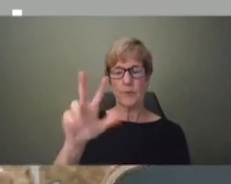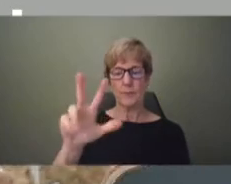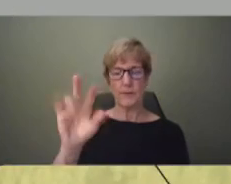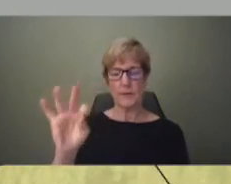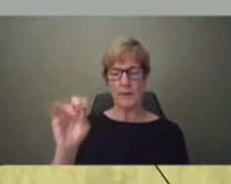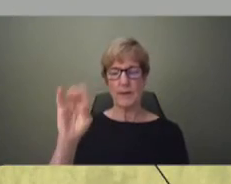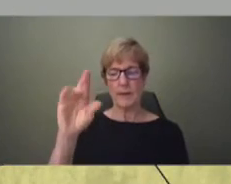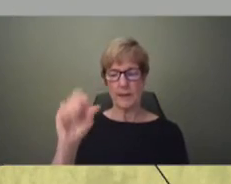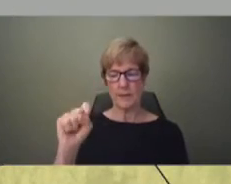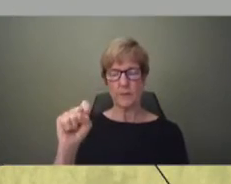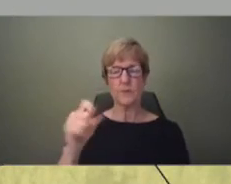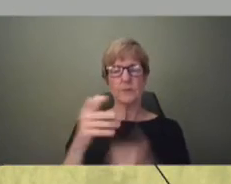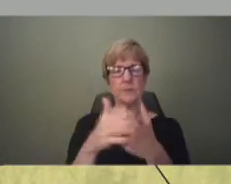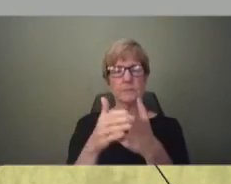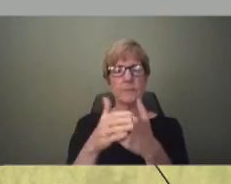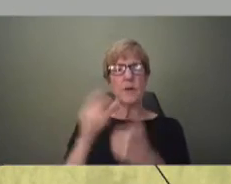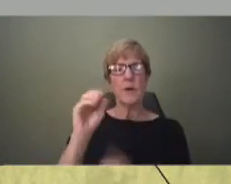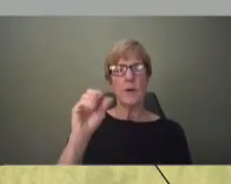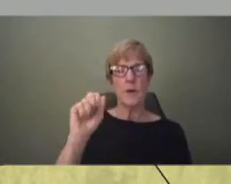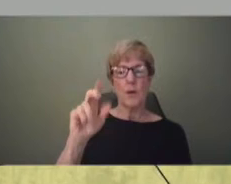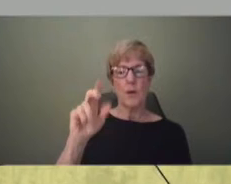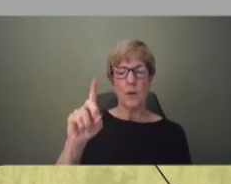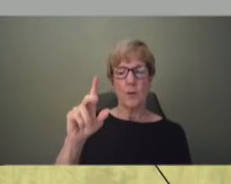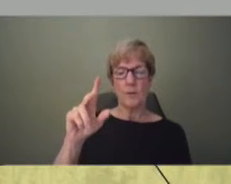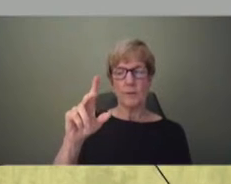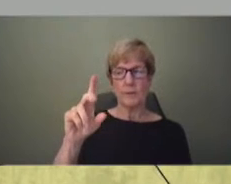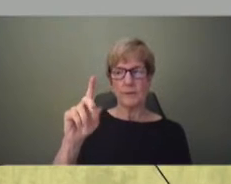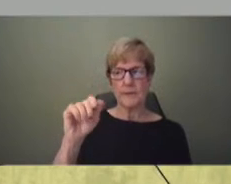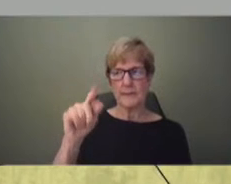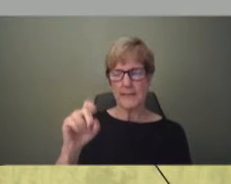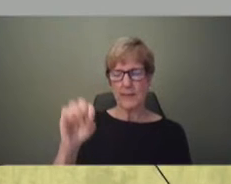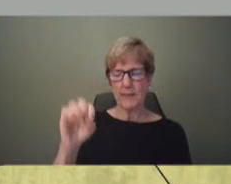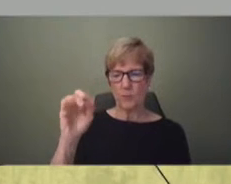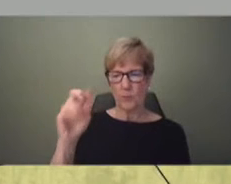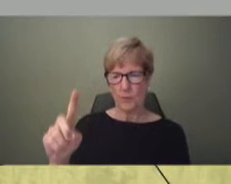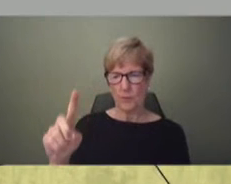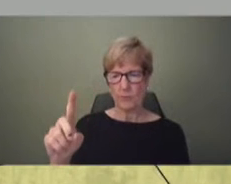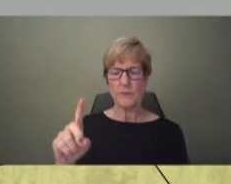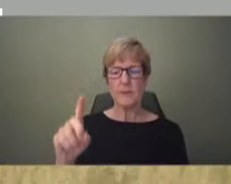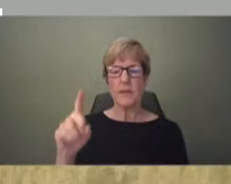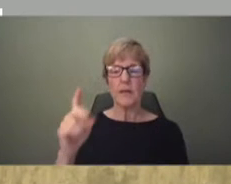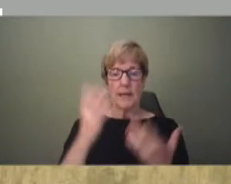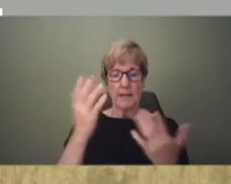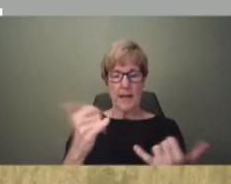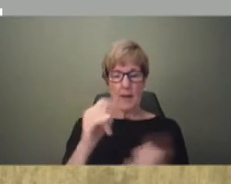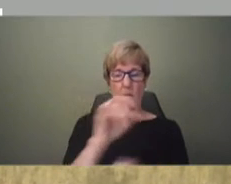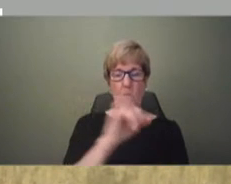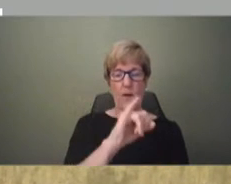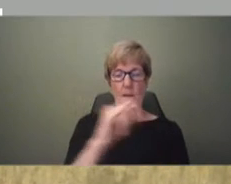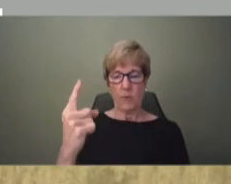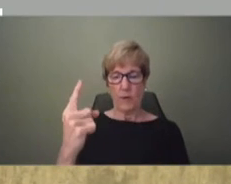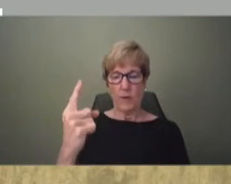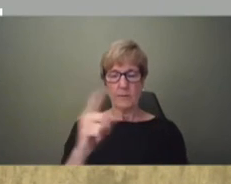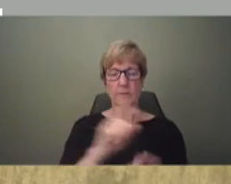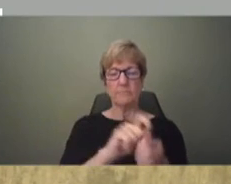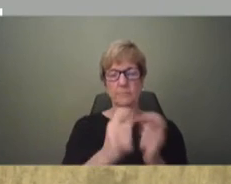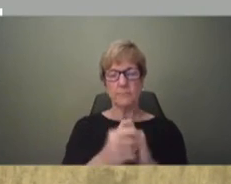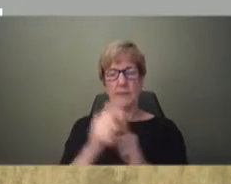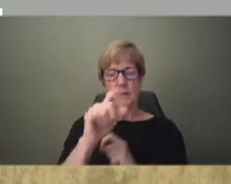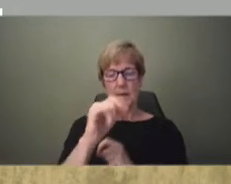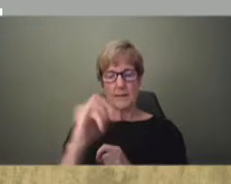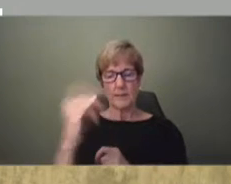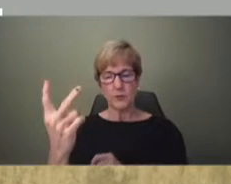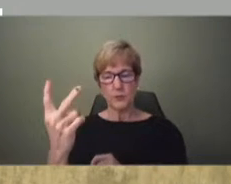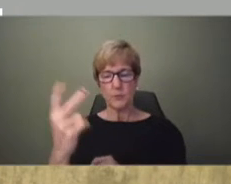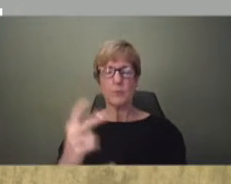Road uh it is currently zoned i1 proposed zoning is for I2 conditional uh the adopted Place type is for manufacturing Logistics